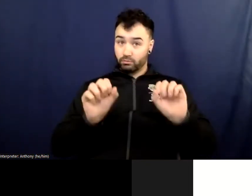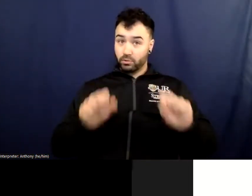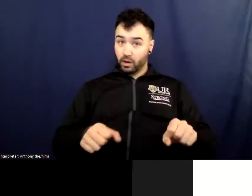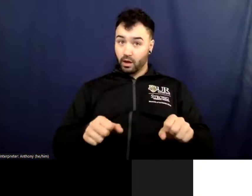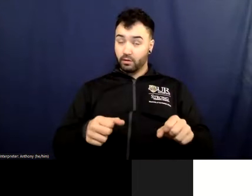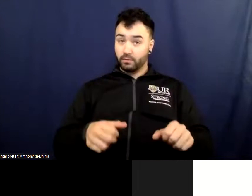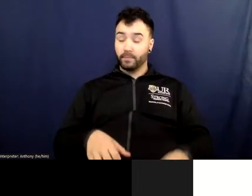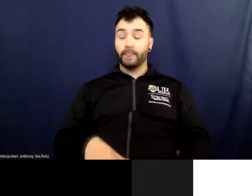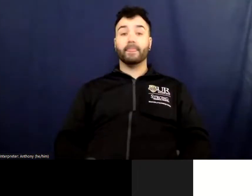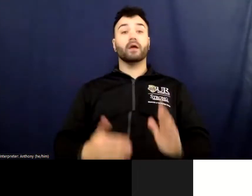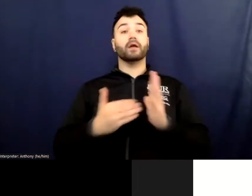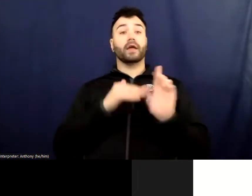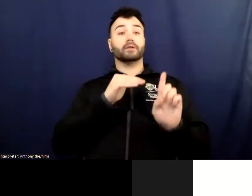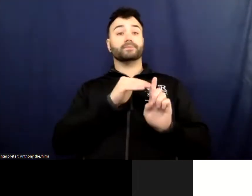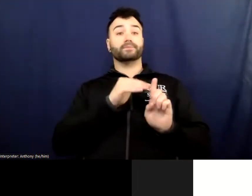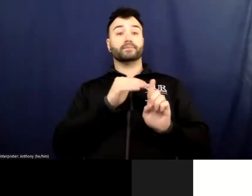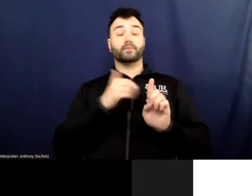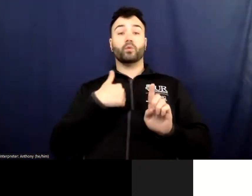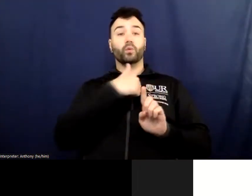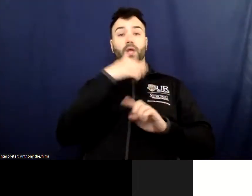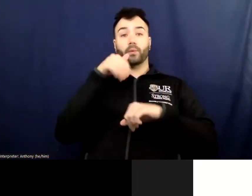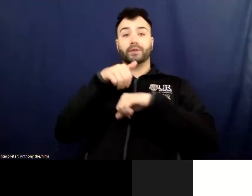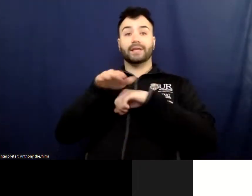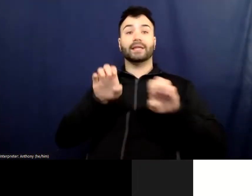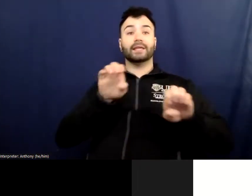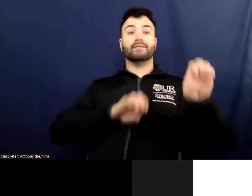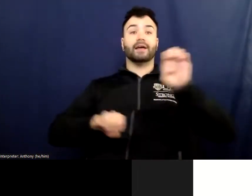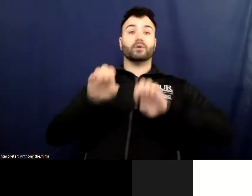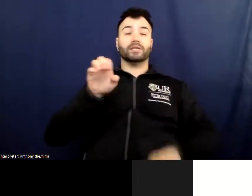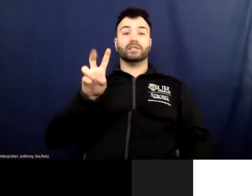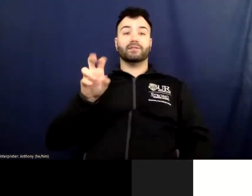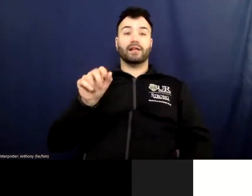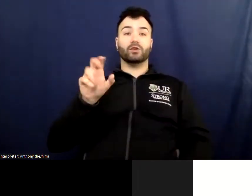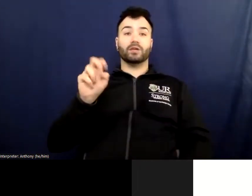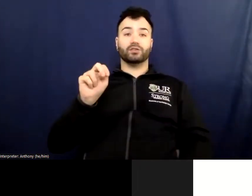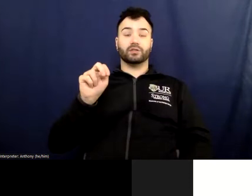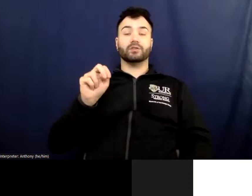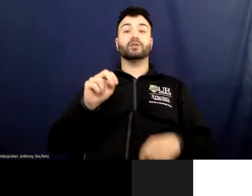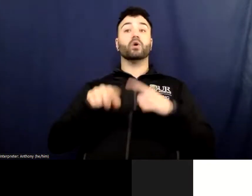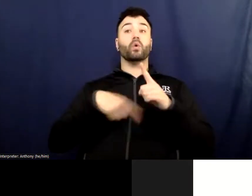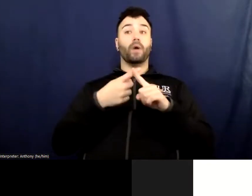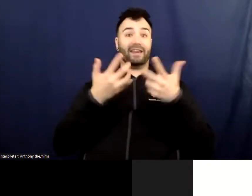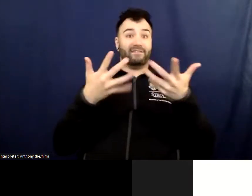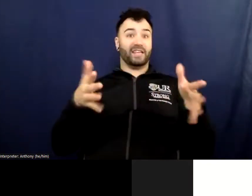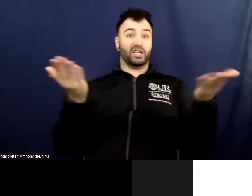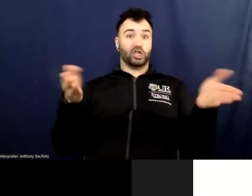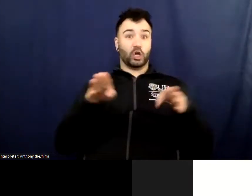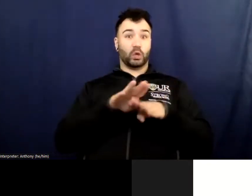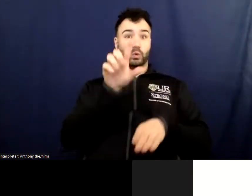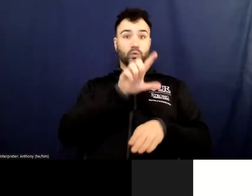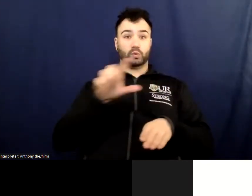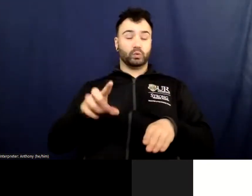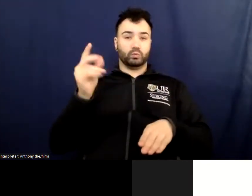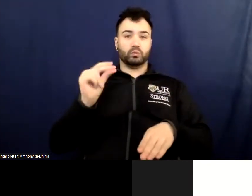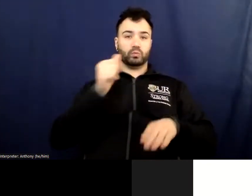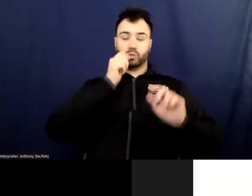Just a reminder, we will be sending out an evaluation survey. Also, when you close out of Zoom, an evaluation survey will pop up. I will put that